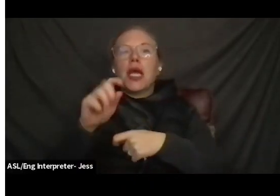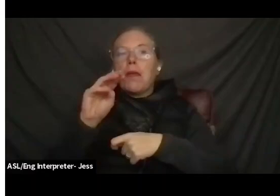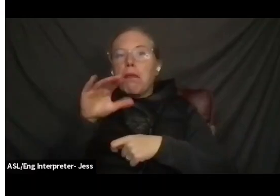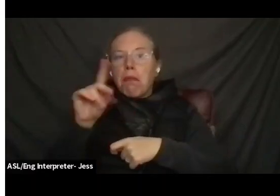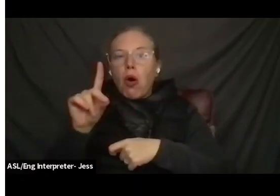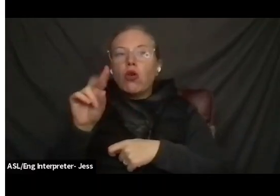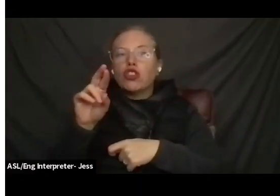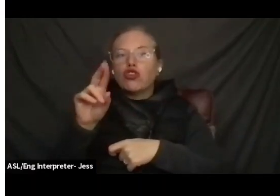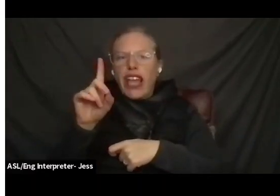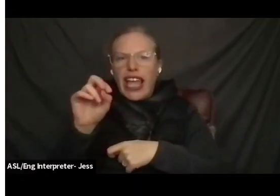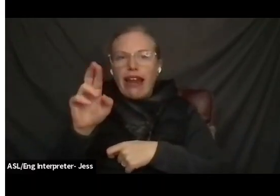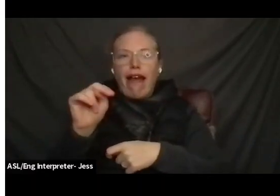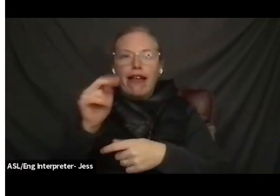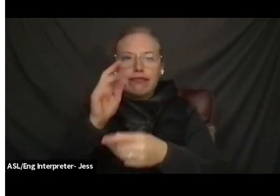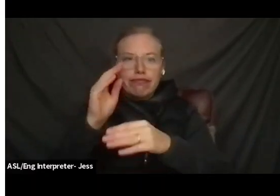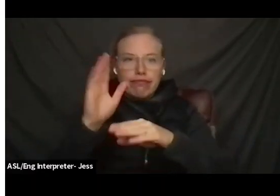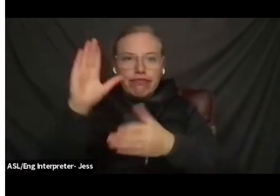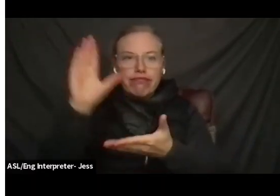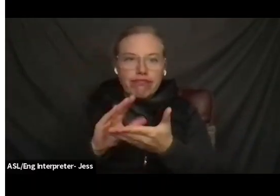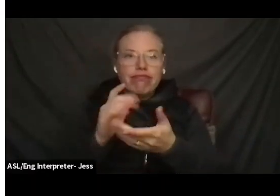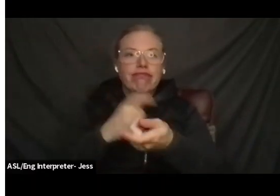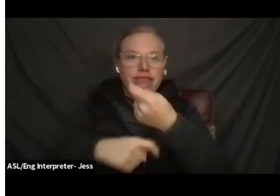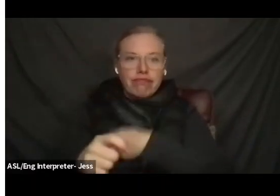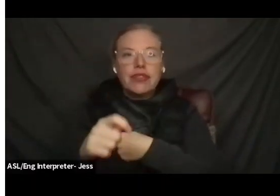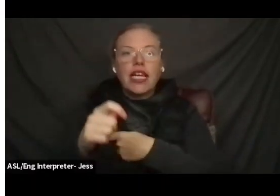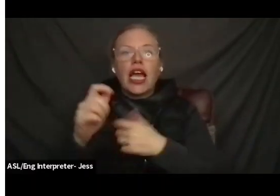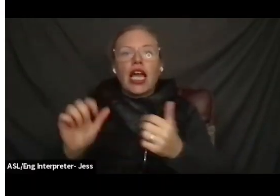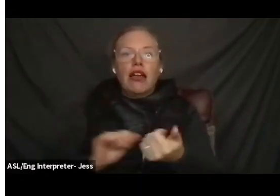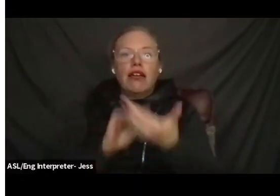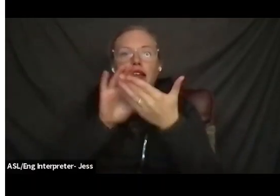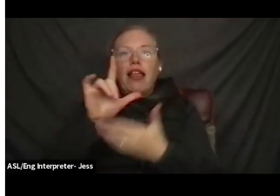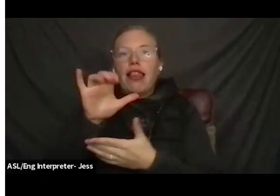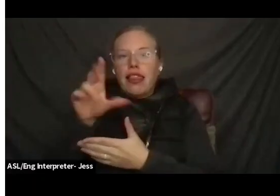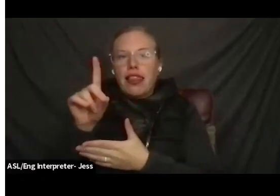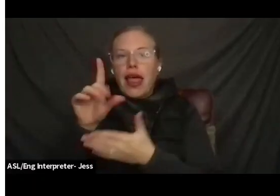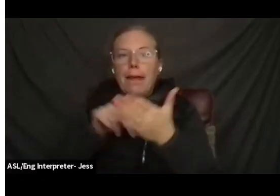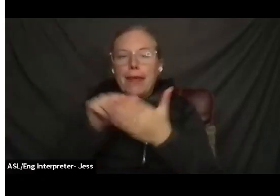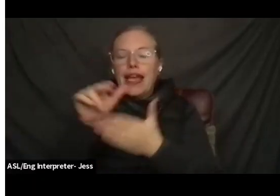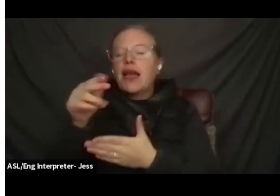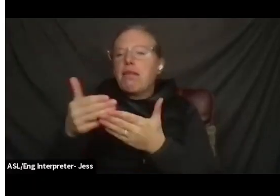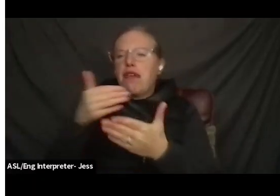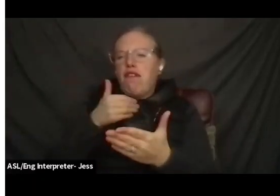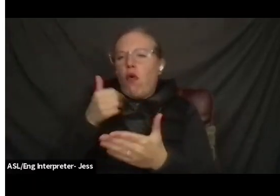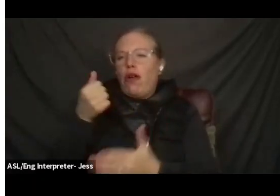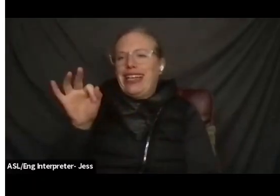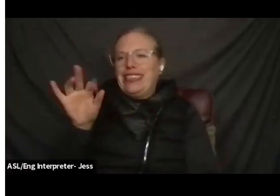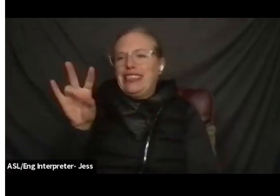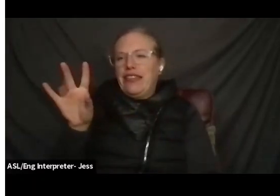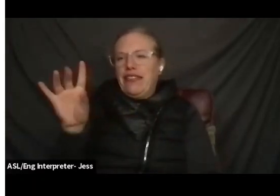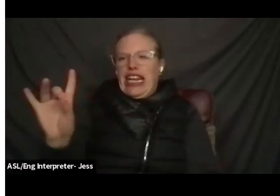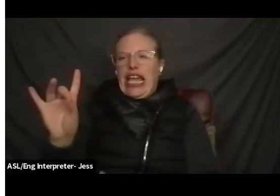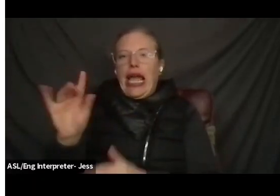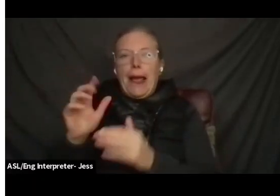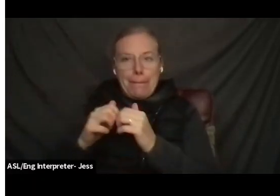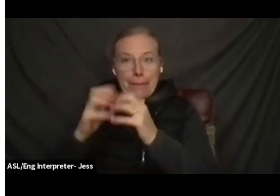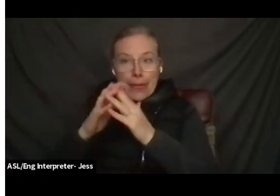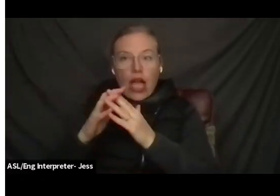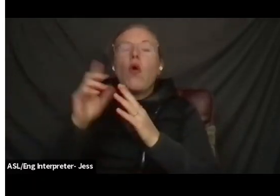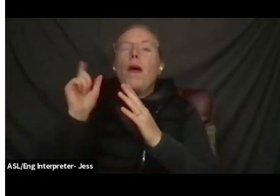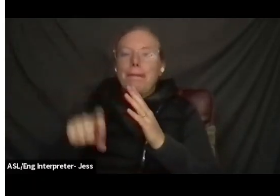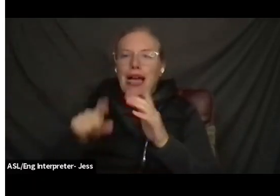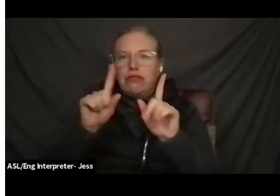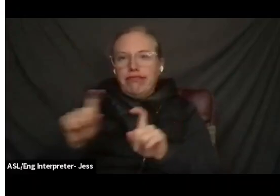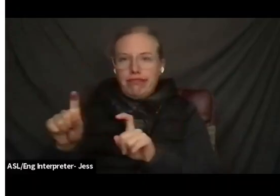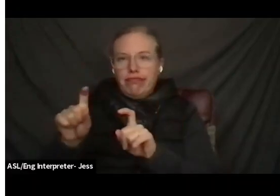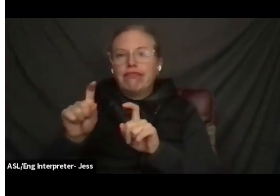mitigation, and address lead-based paint hazards. If the home was built prior to 1978, we must do a lead-based paint risk assessment and